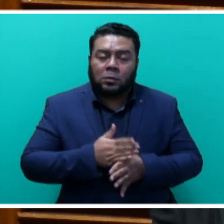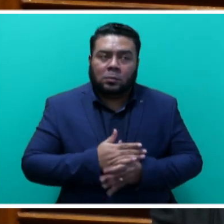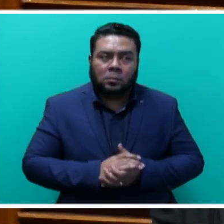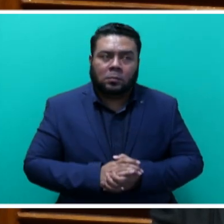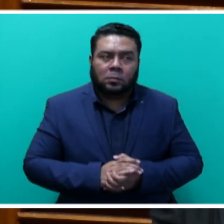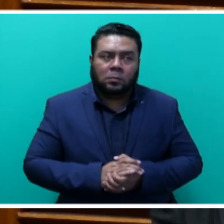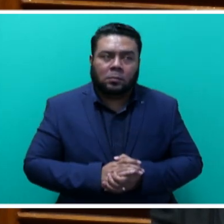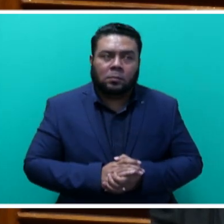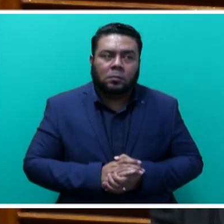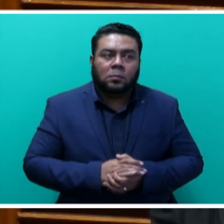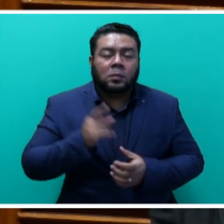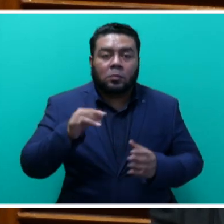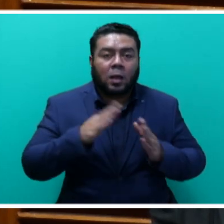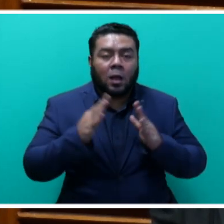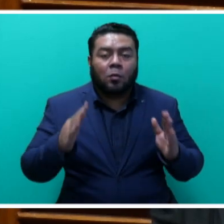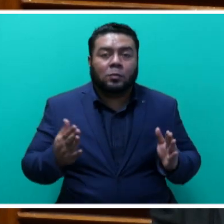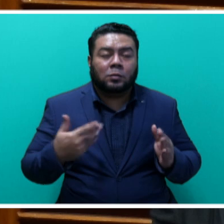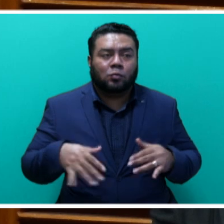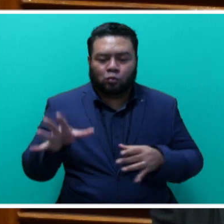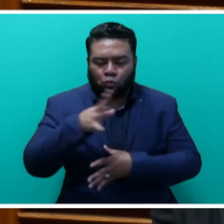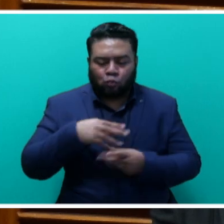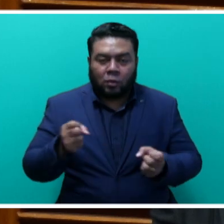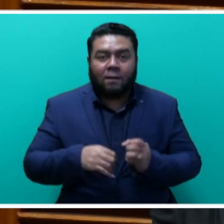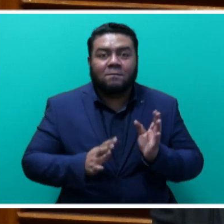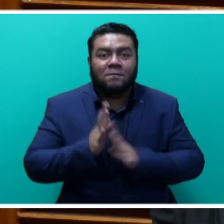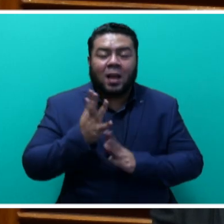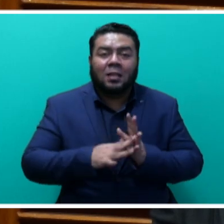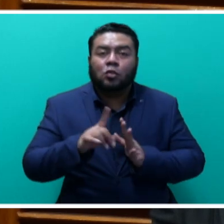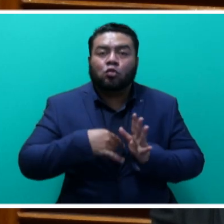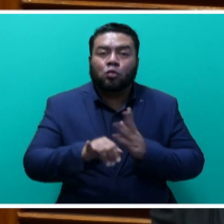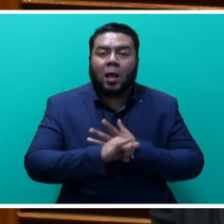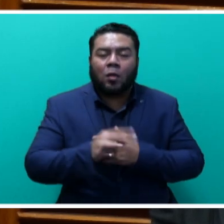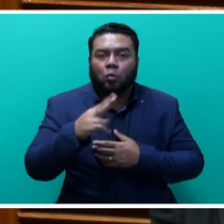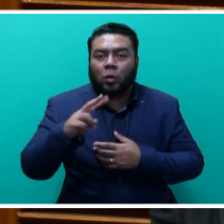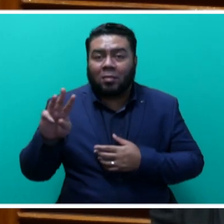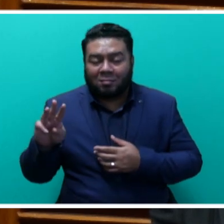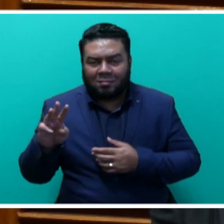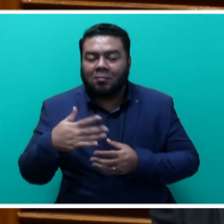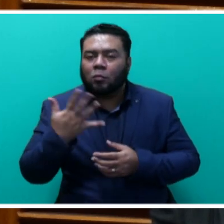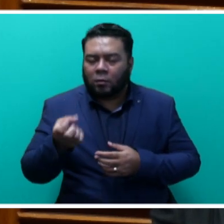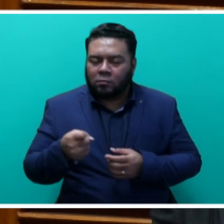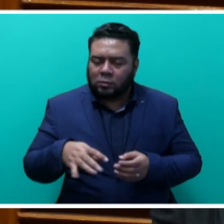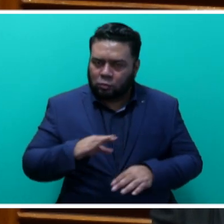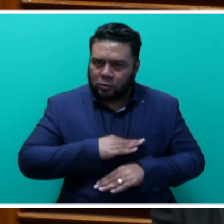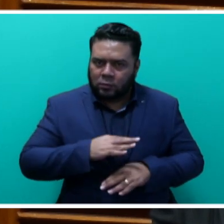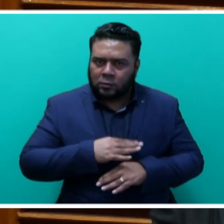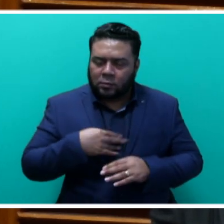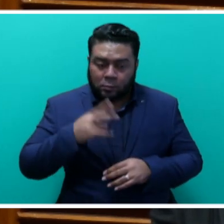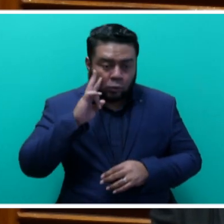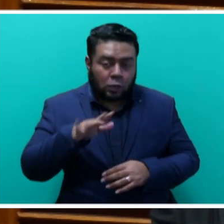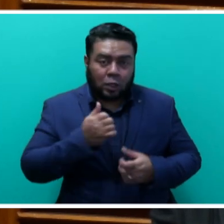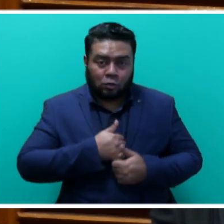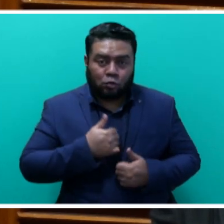Affairs. These were houses that were initially destroyed in a massive fire in July 2023. It was immensely satisfying to personally witness the